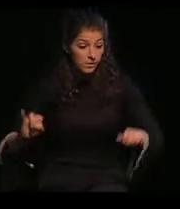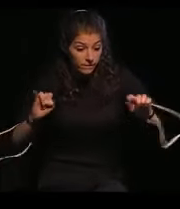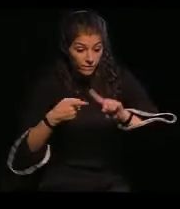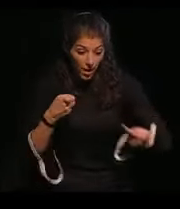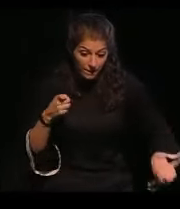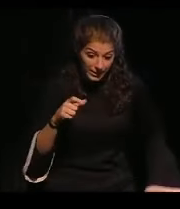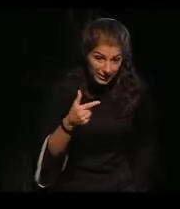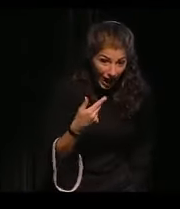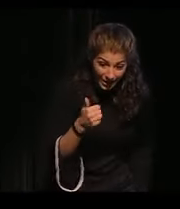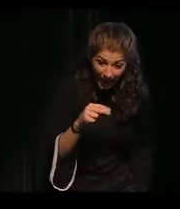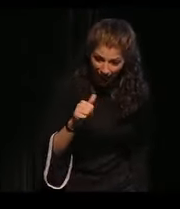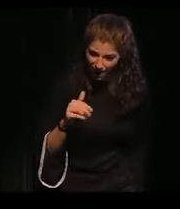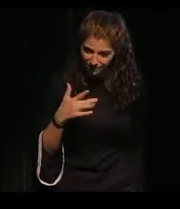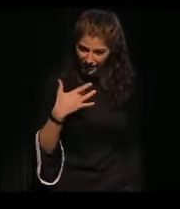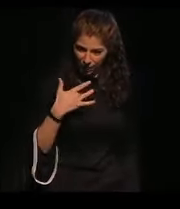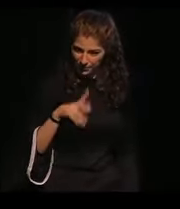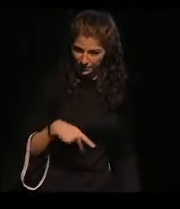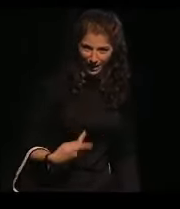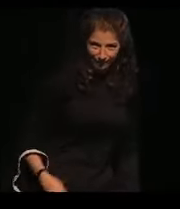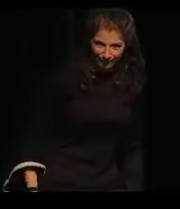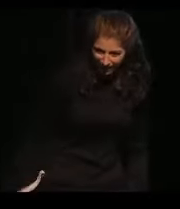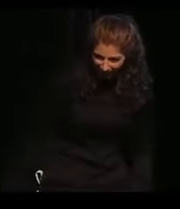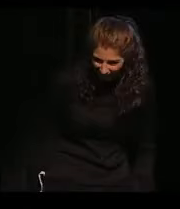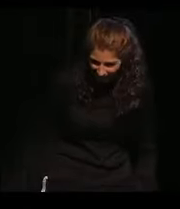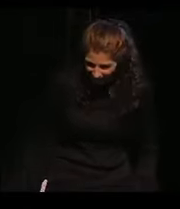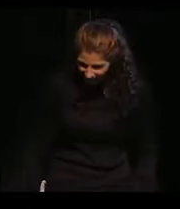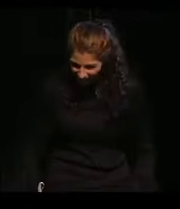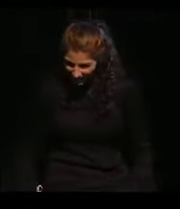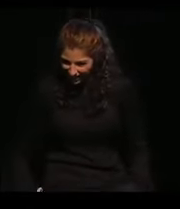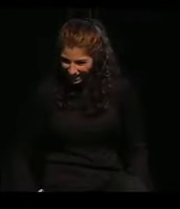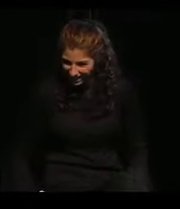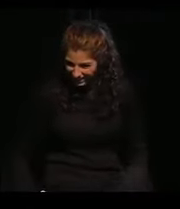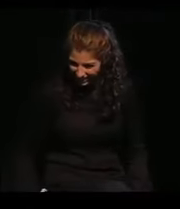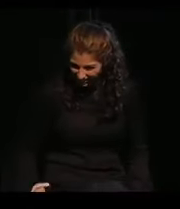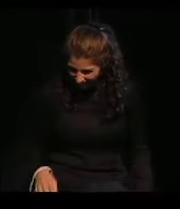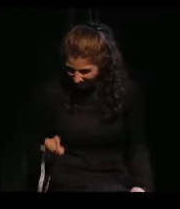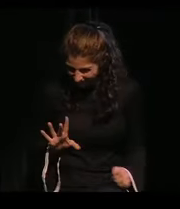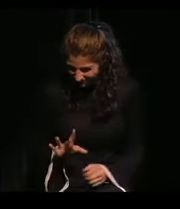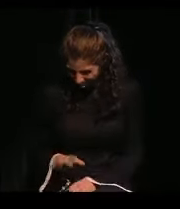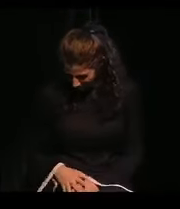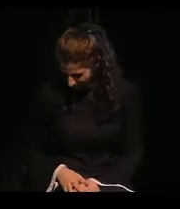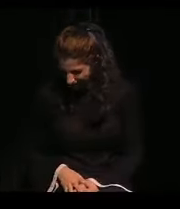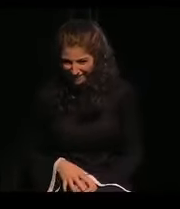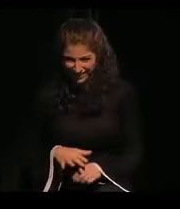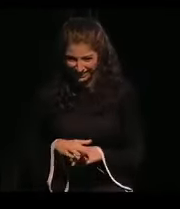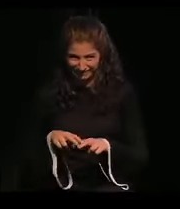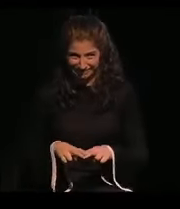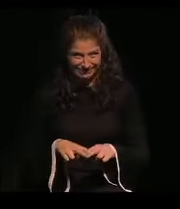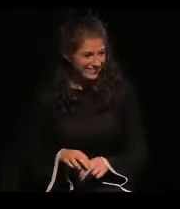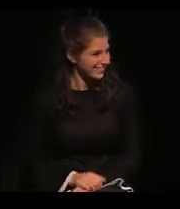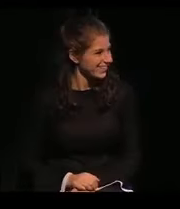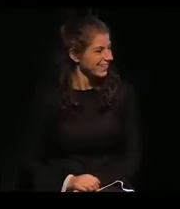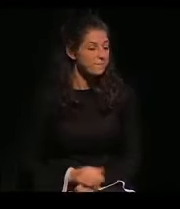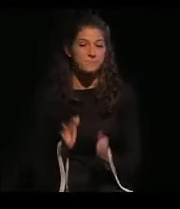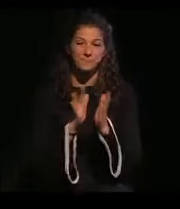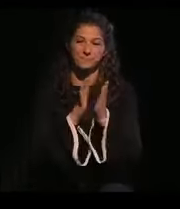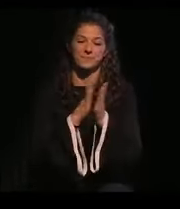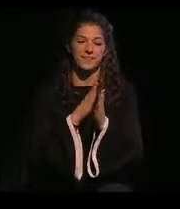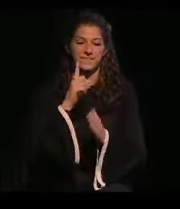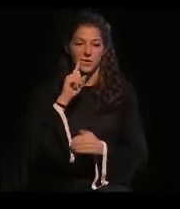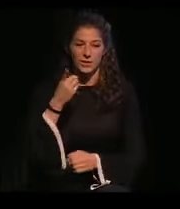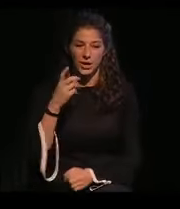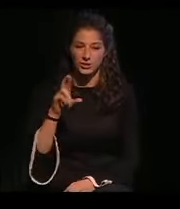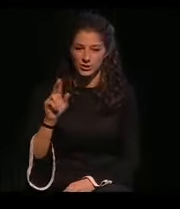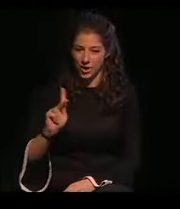Ghana, right? Yes. Dr. Kofi, please come up. Put your hands together for